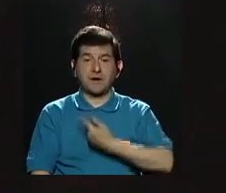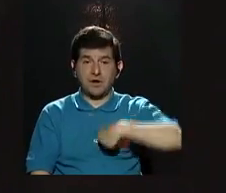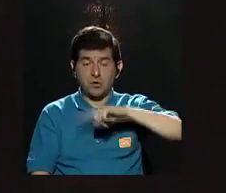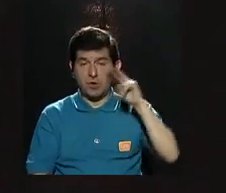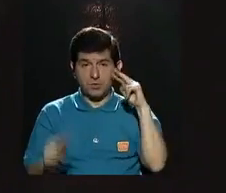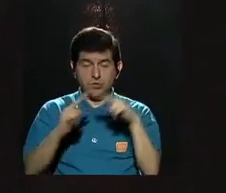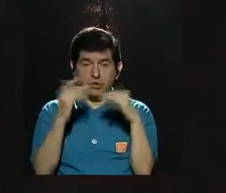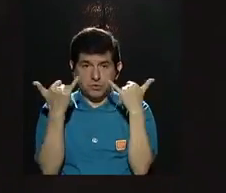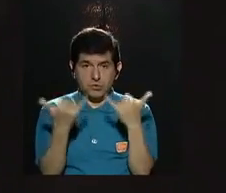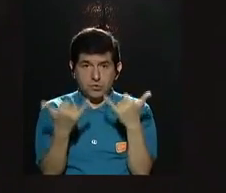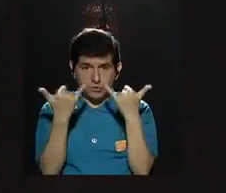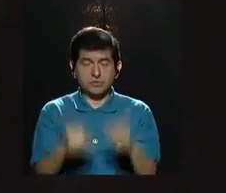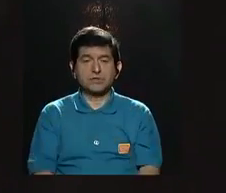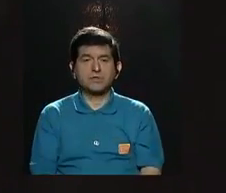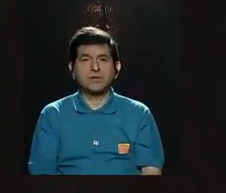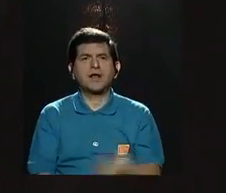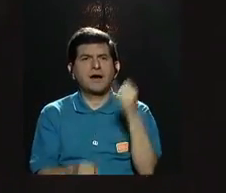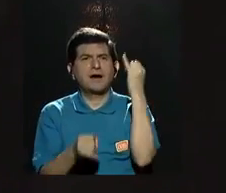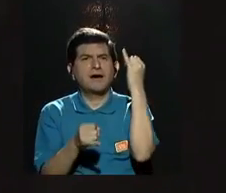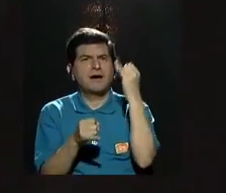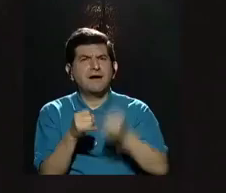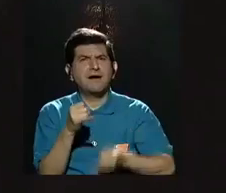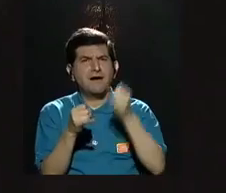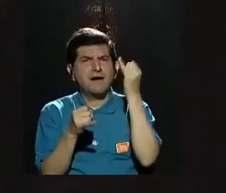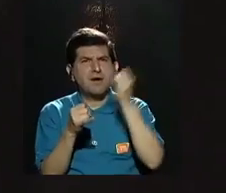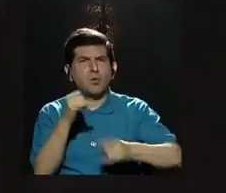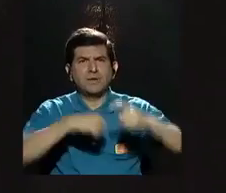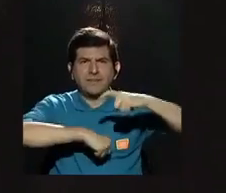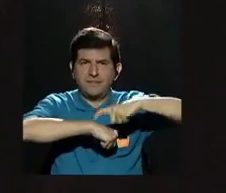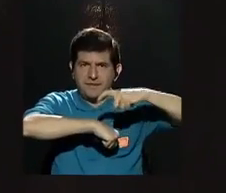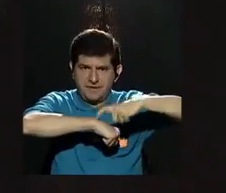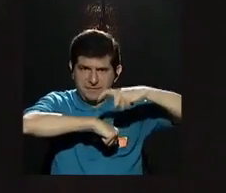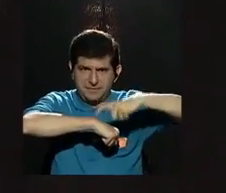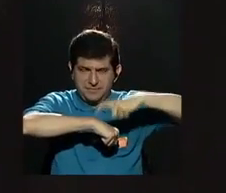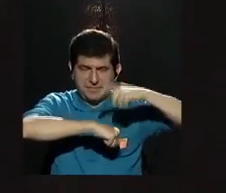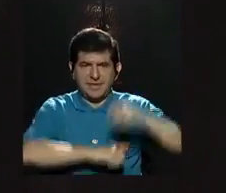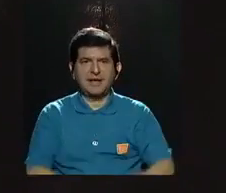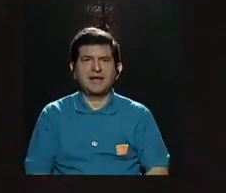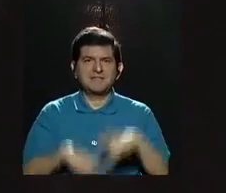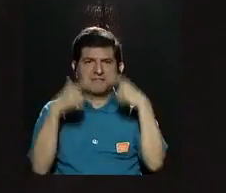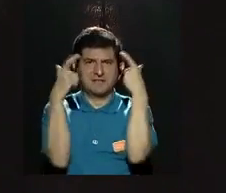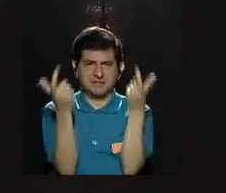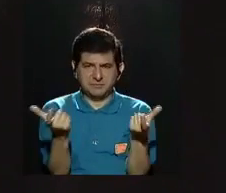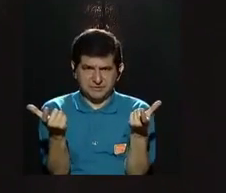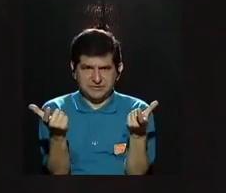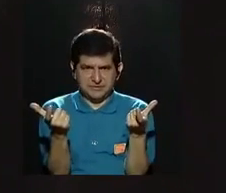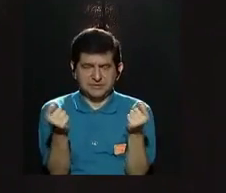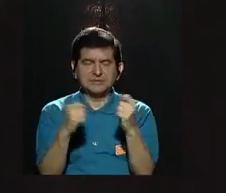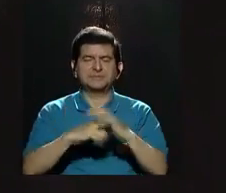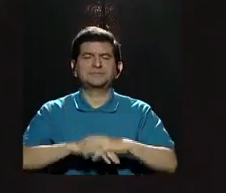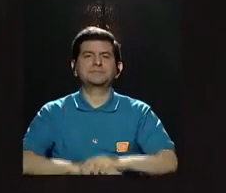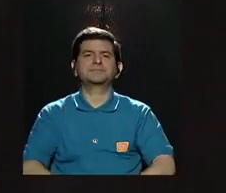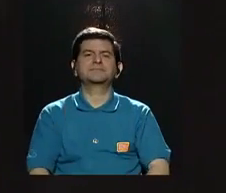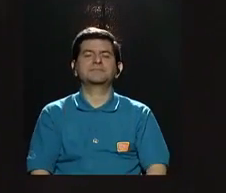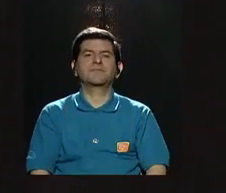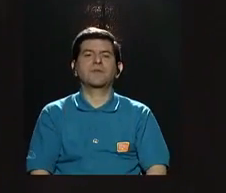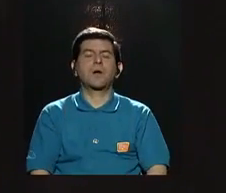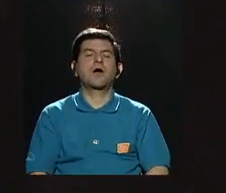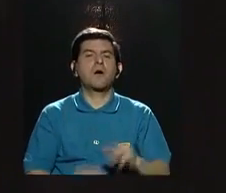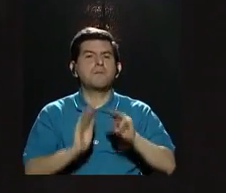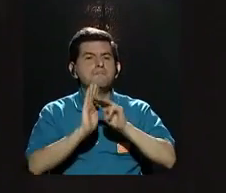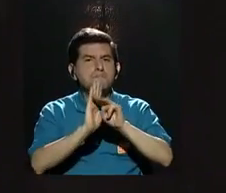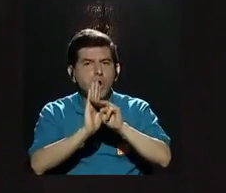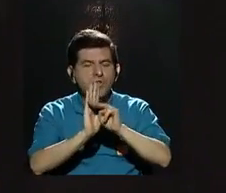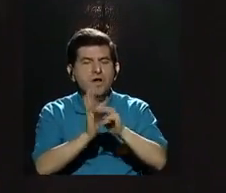stage, the last instantiation of capitalism, a mode of production that